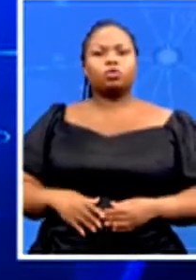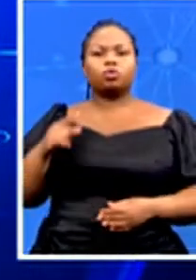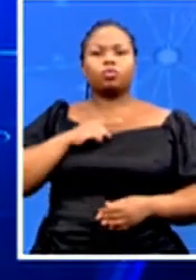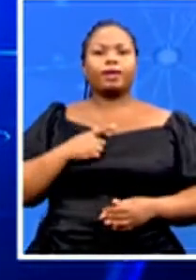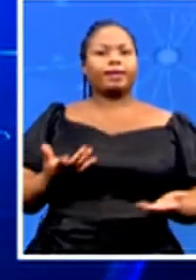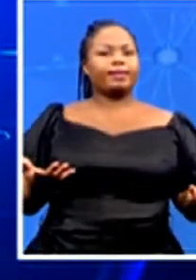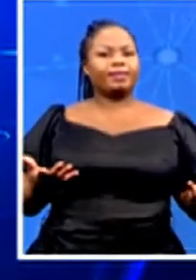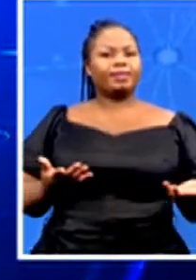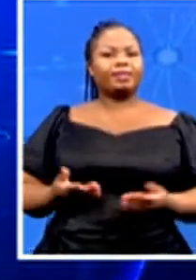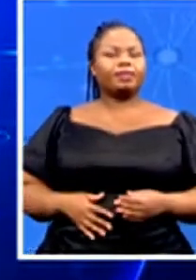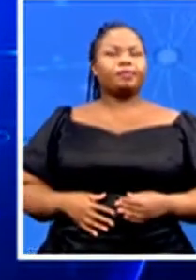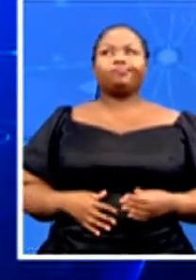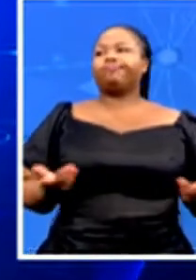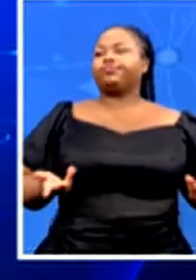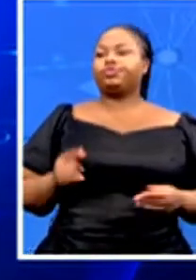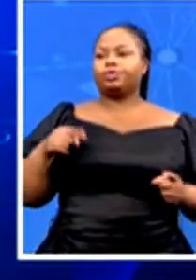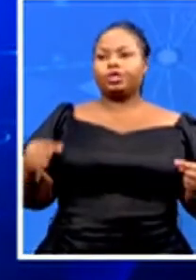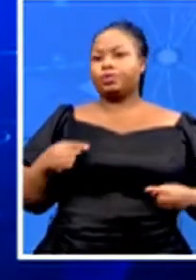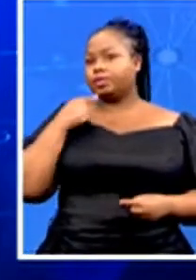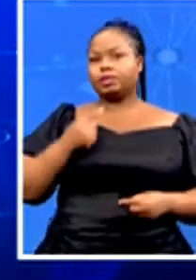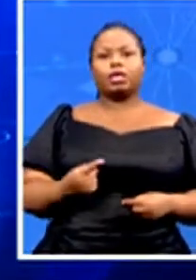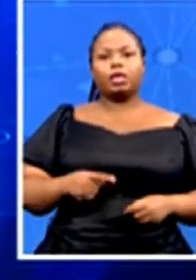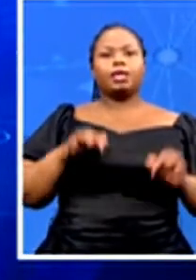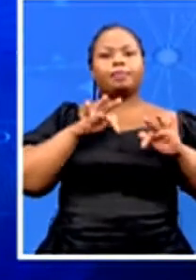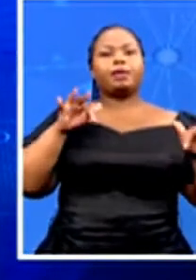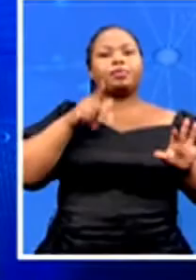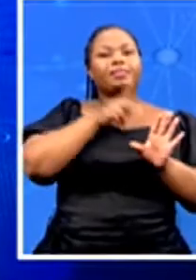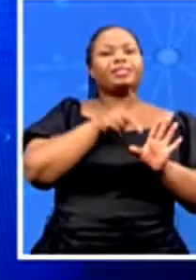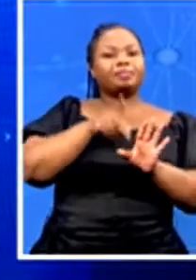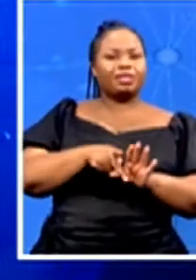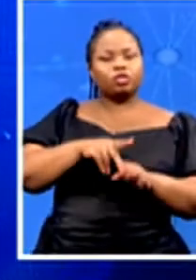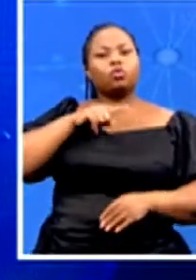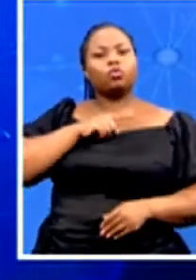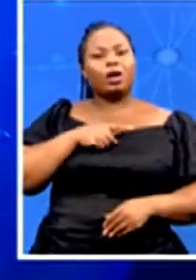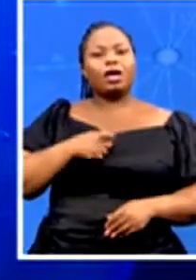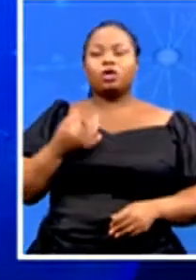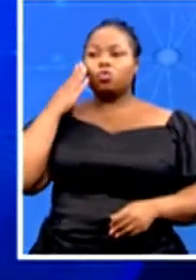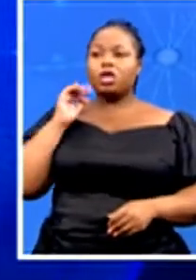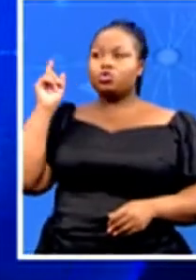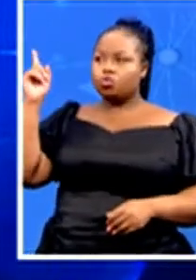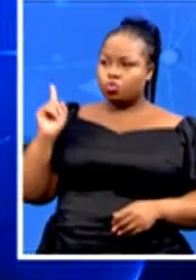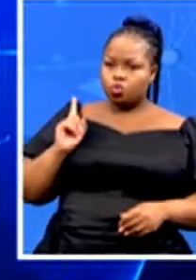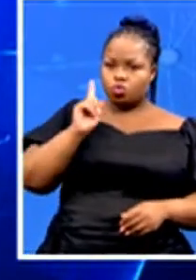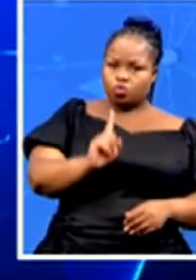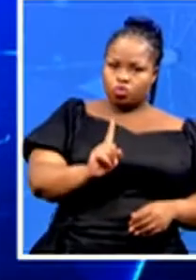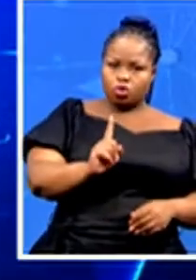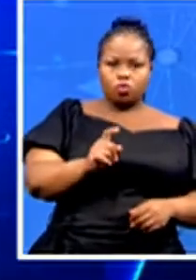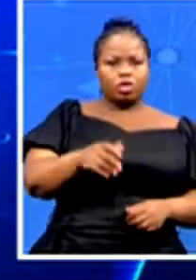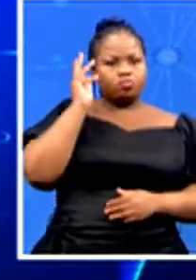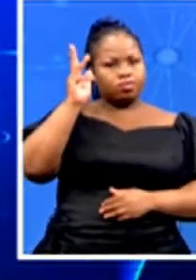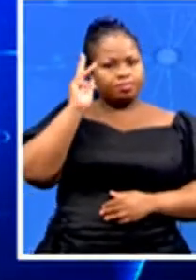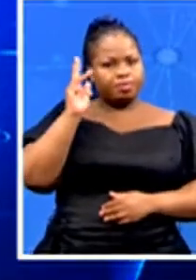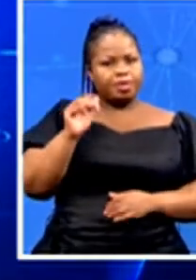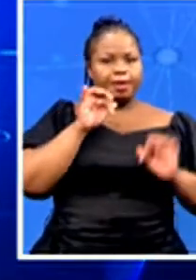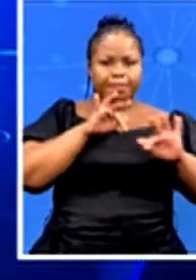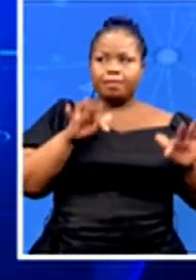meaningful public participation without talking about being listened to. I need to be listened to. Thirdly, I need to